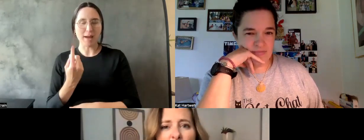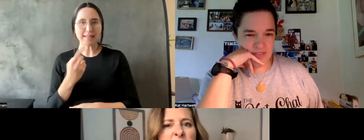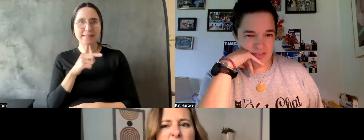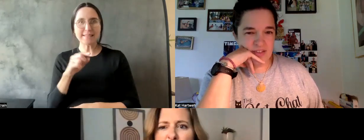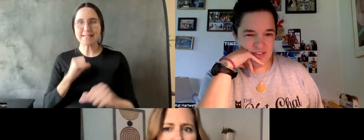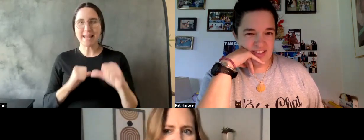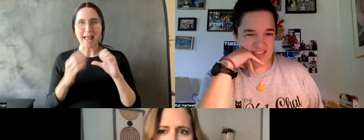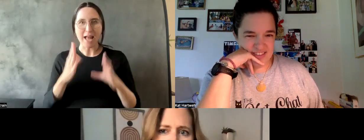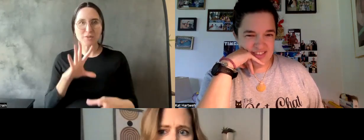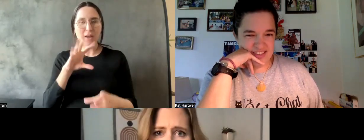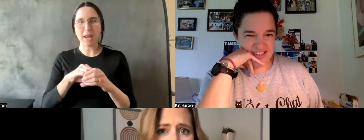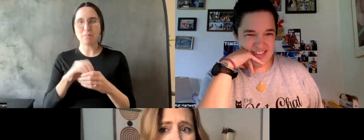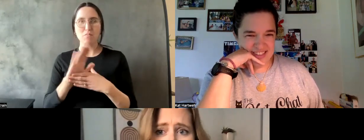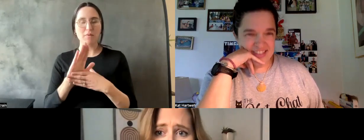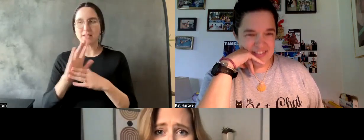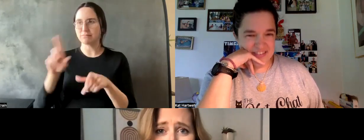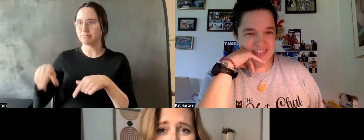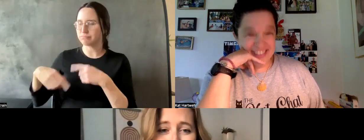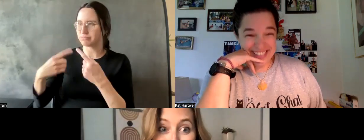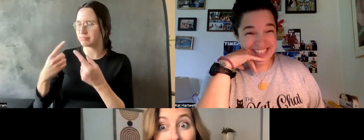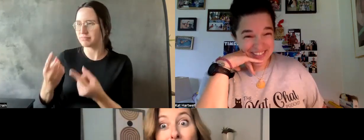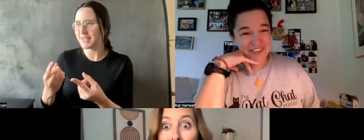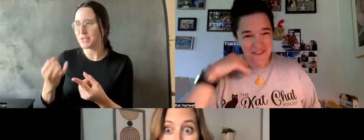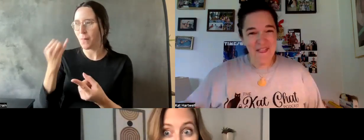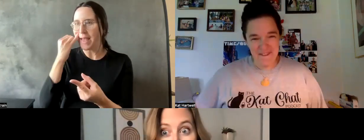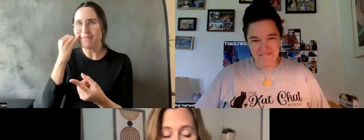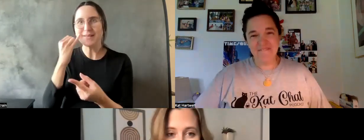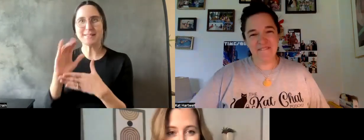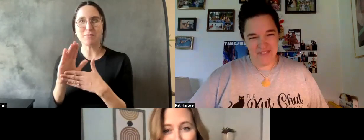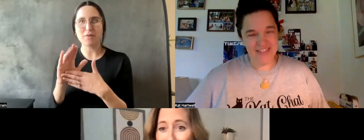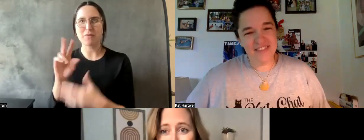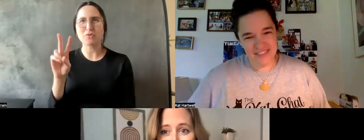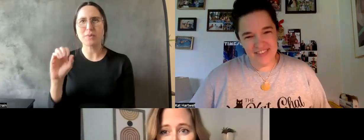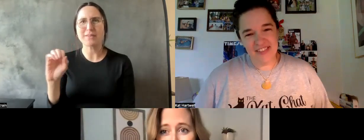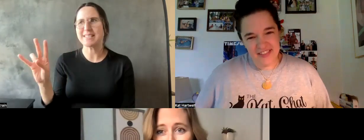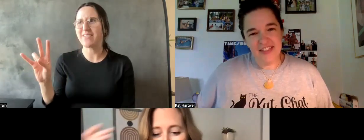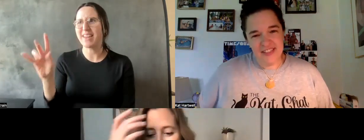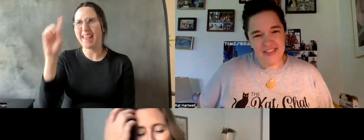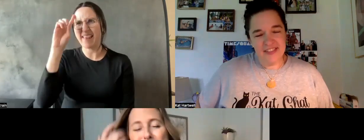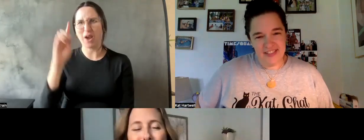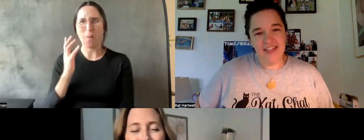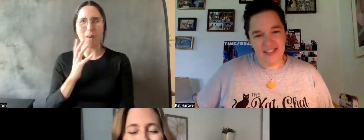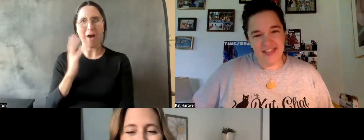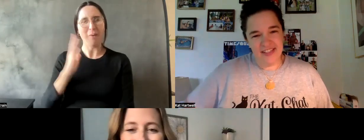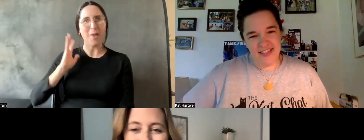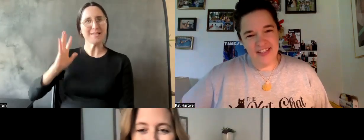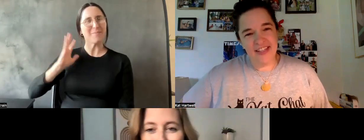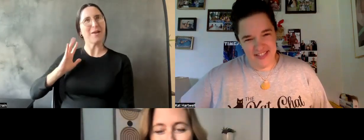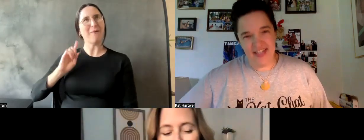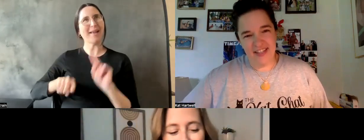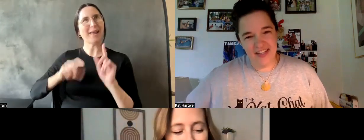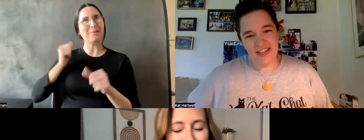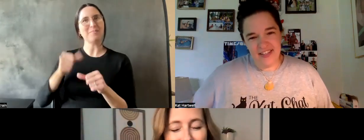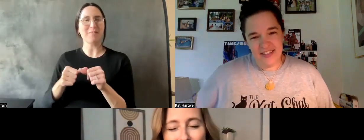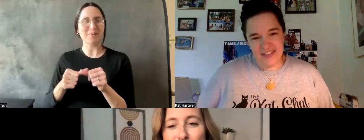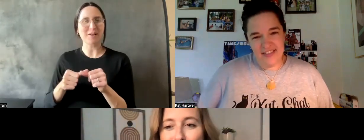So I'm like, oh yeah, this is from like 2007, and they're like, oh my gosh, that was a very long time ago. But they're pretty good, they're